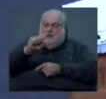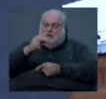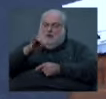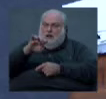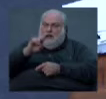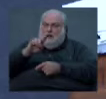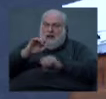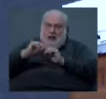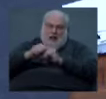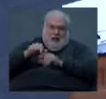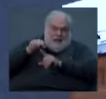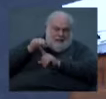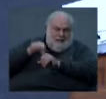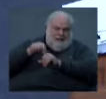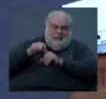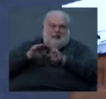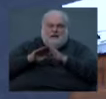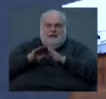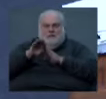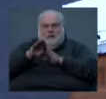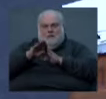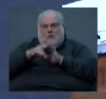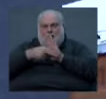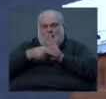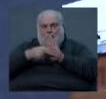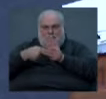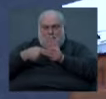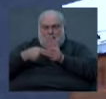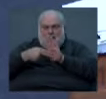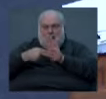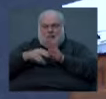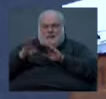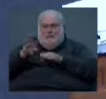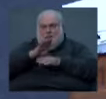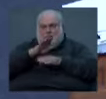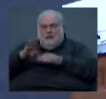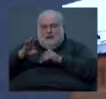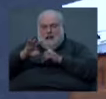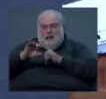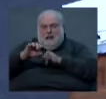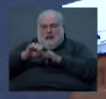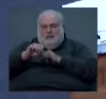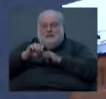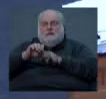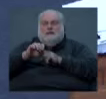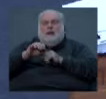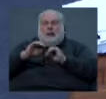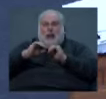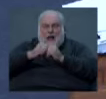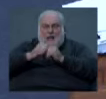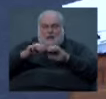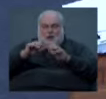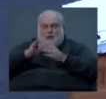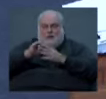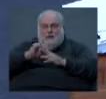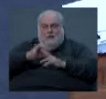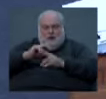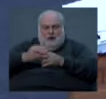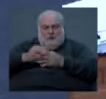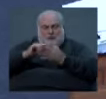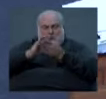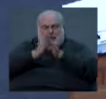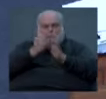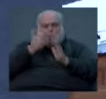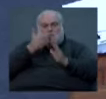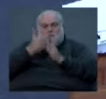their brand as well as their business alliance and the marketing that took place to achieve success in making their name well known.